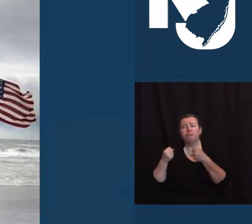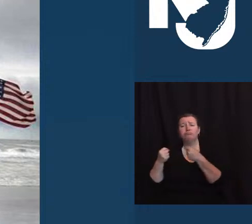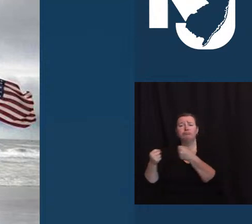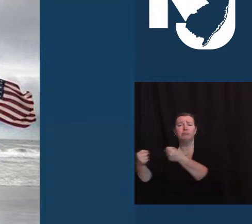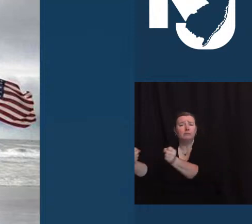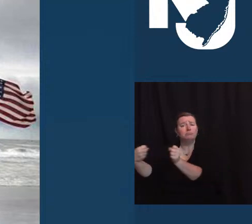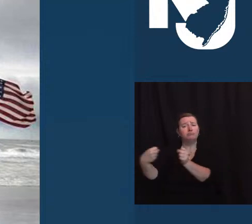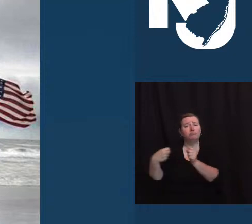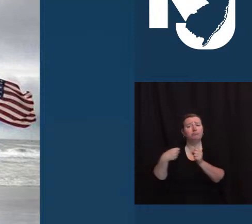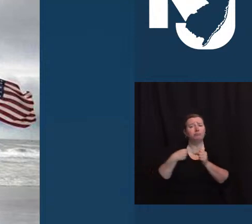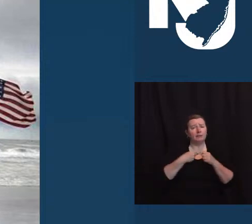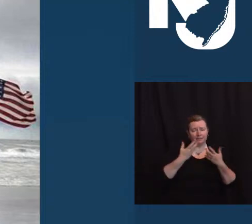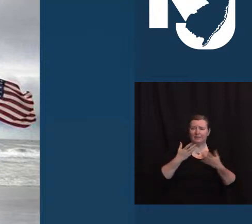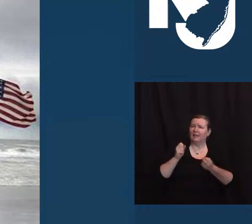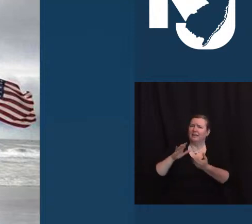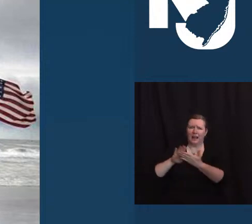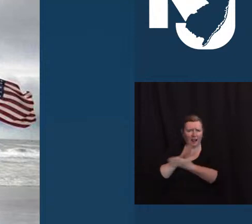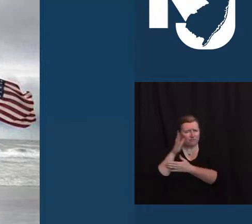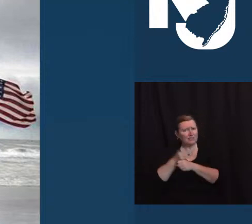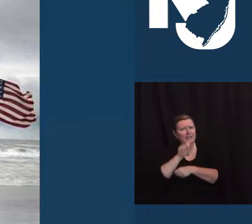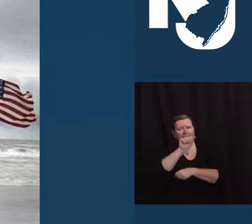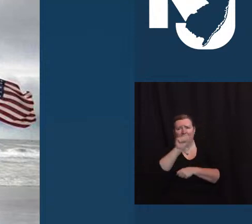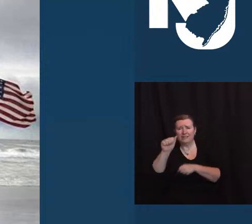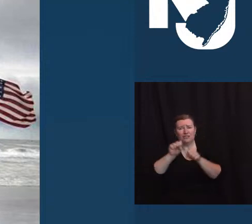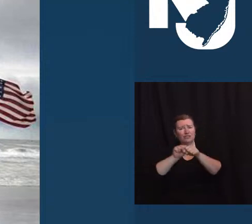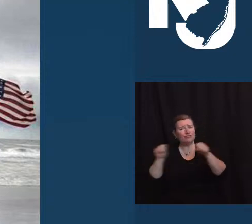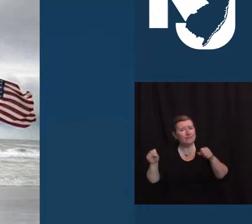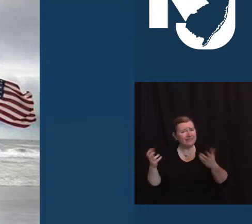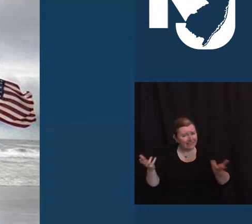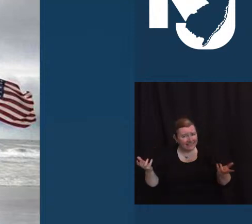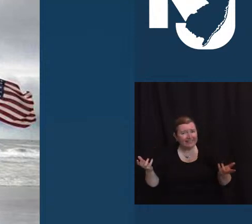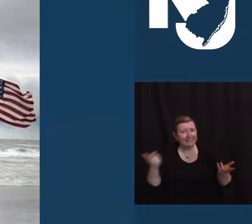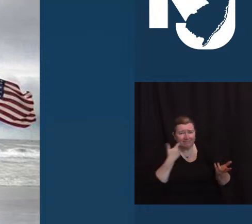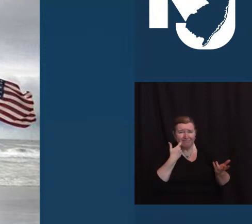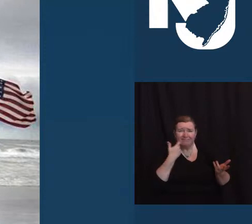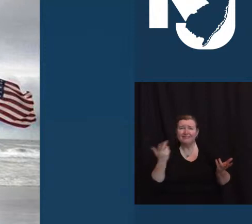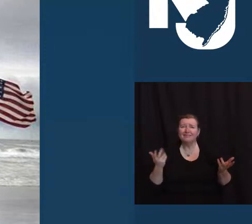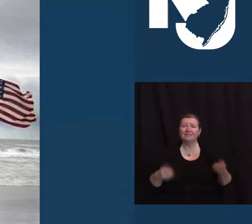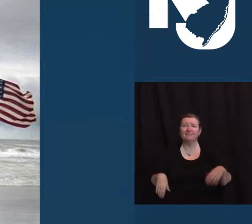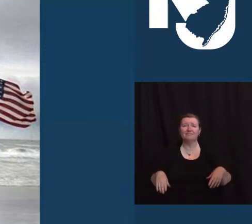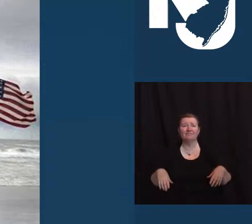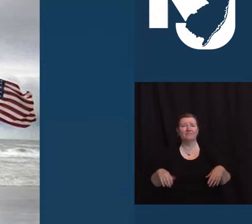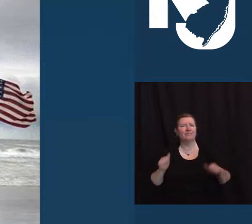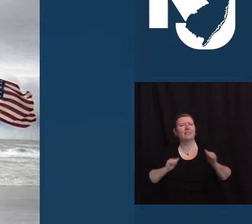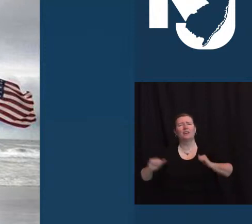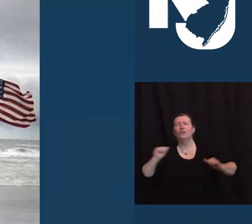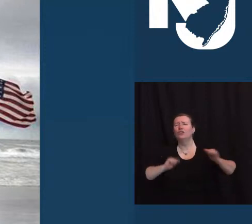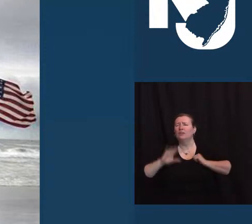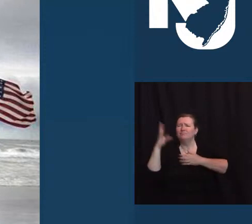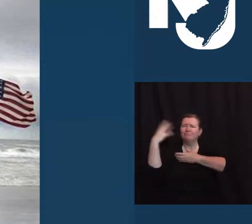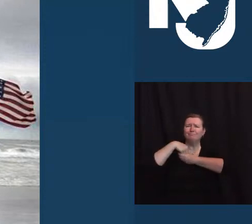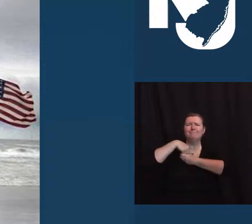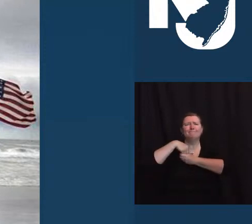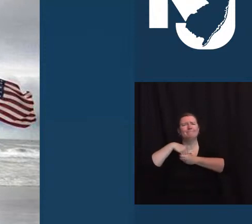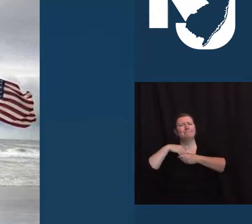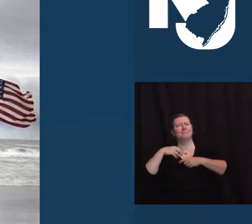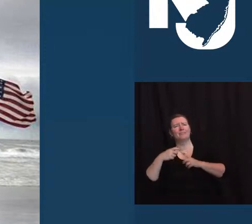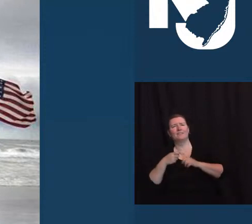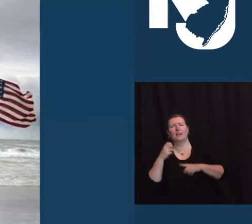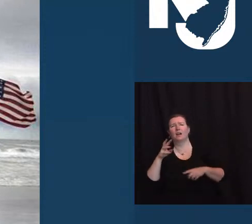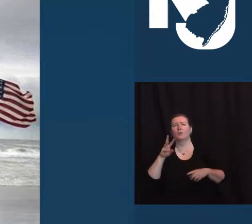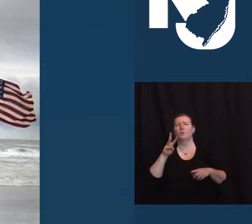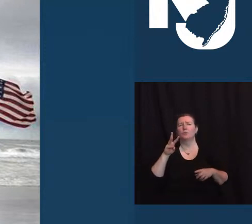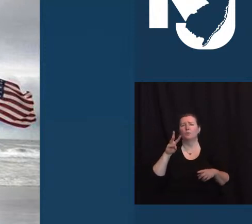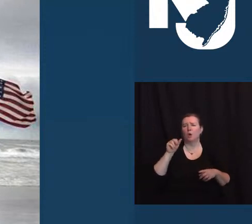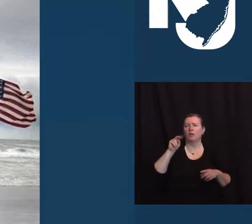degree in 2012. God love him. Harry was also a theater buff and was a patron of the famed Walnut Street